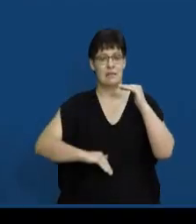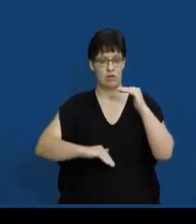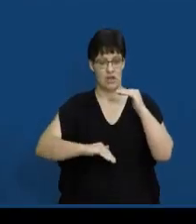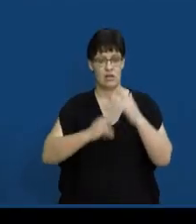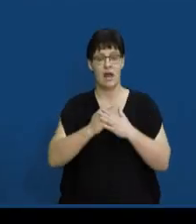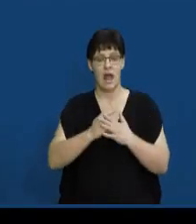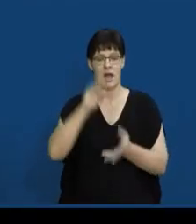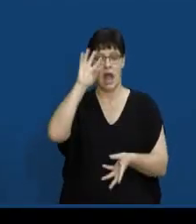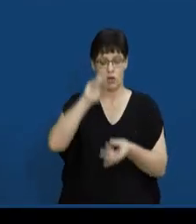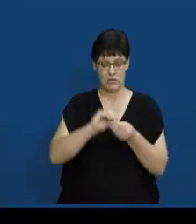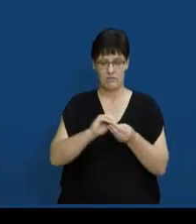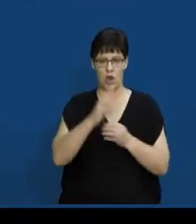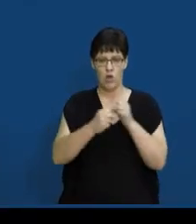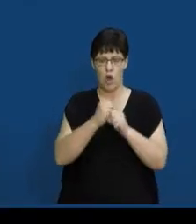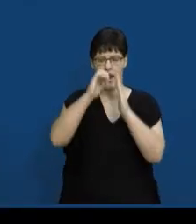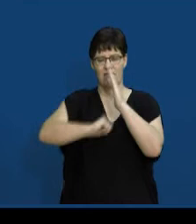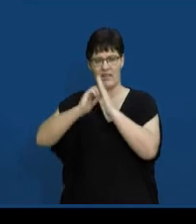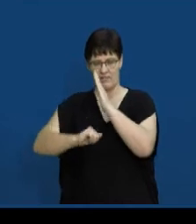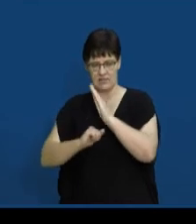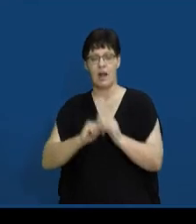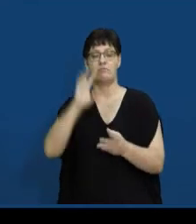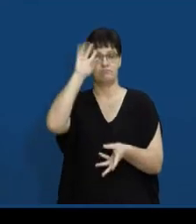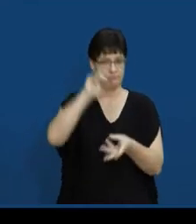accumulated depreciation is 50,000,